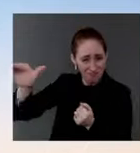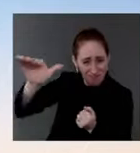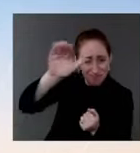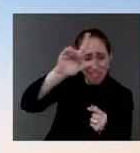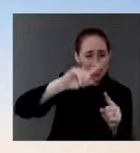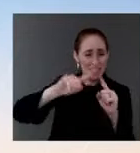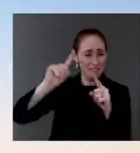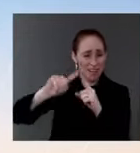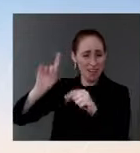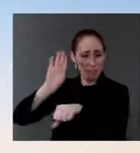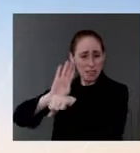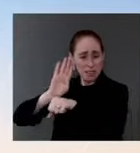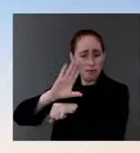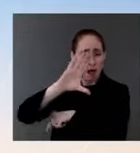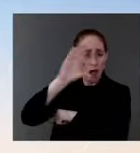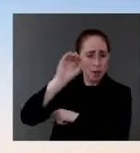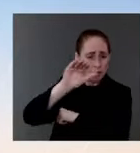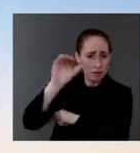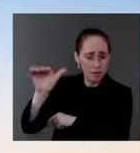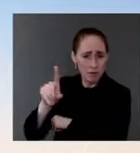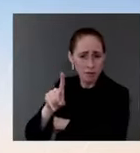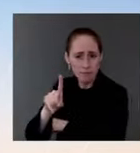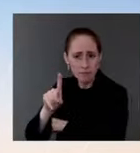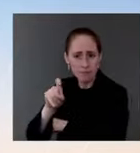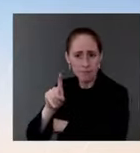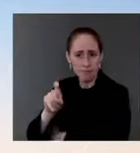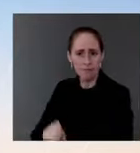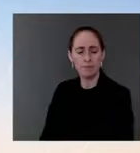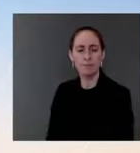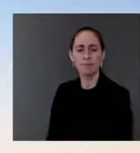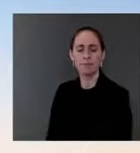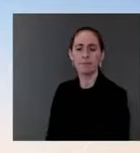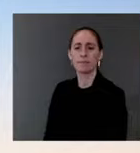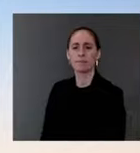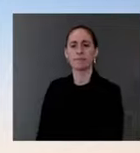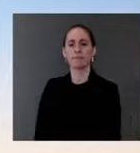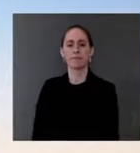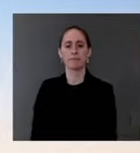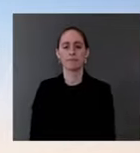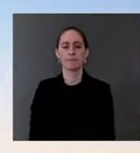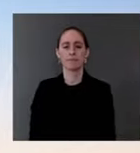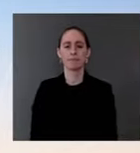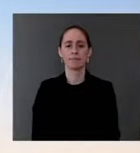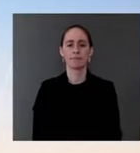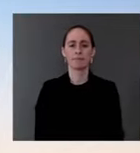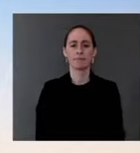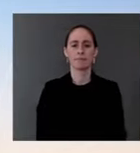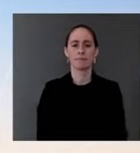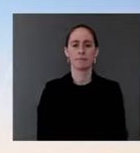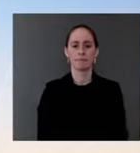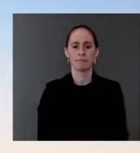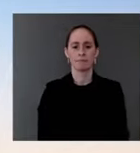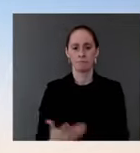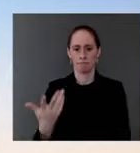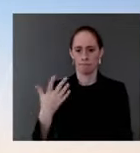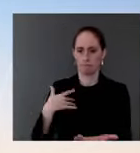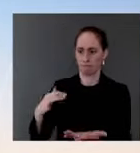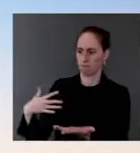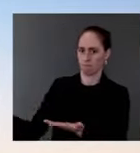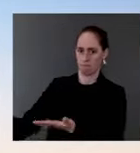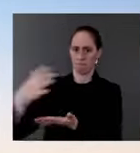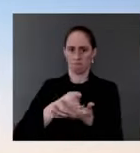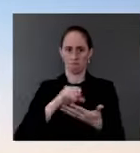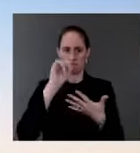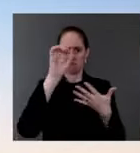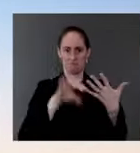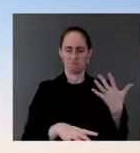it on what we've seen in the data in the oil markets. And yesterday you talked elaborately about a possible